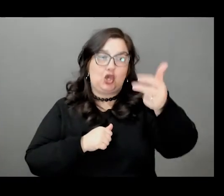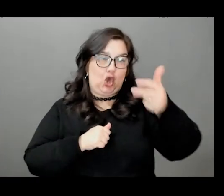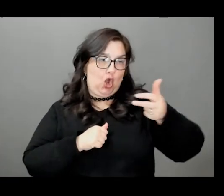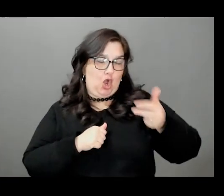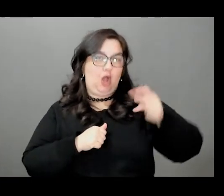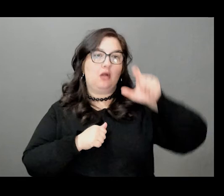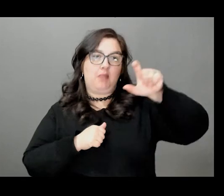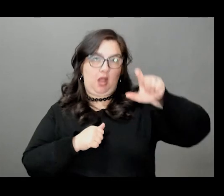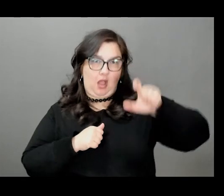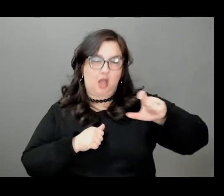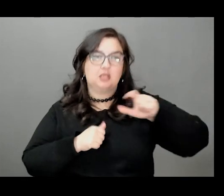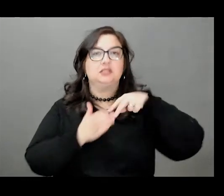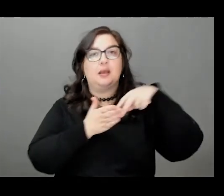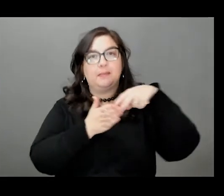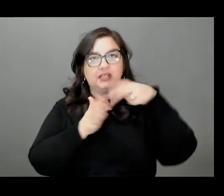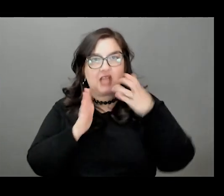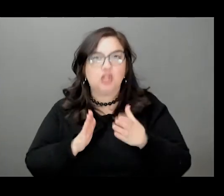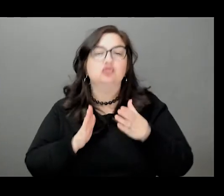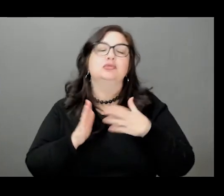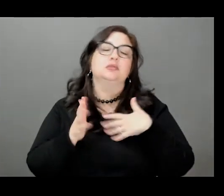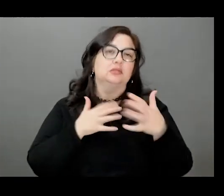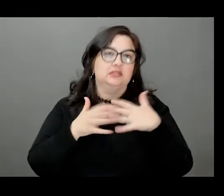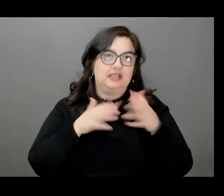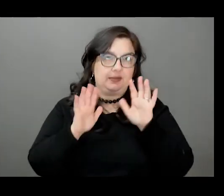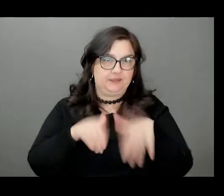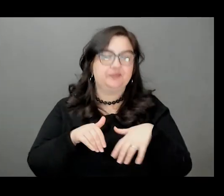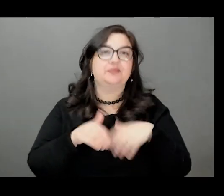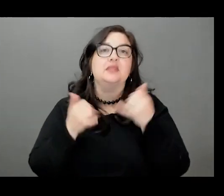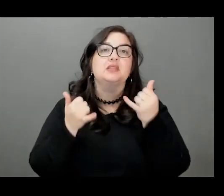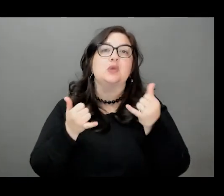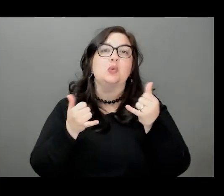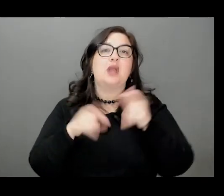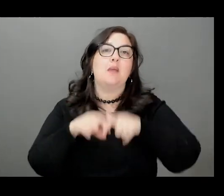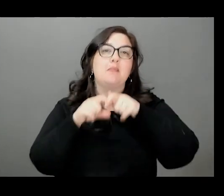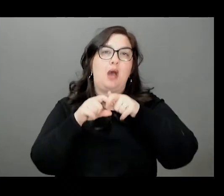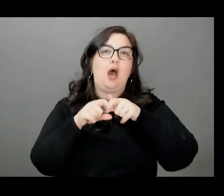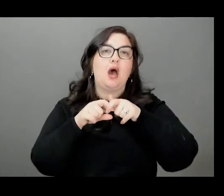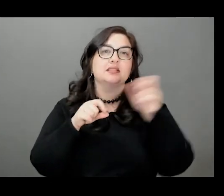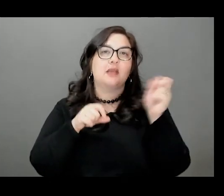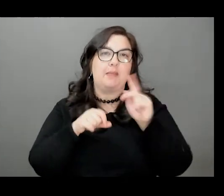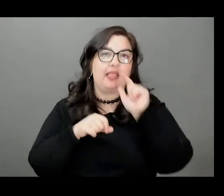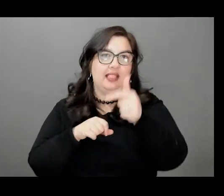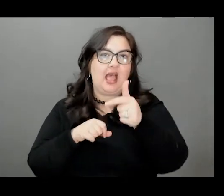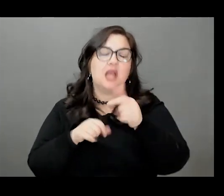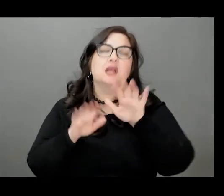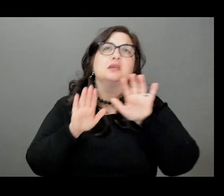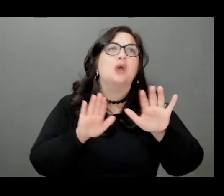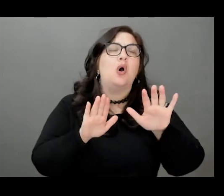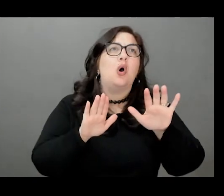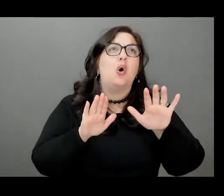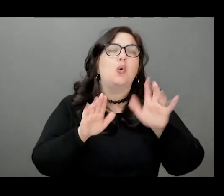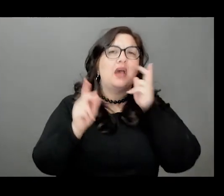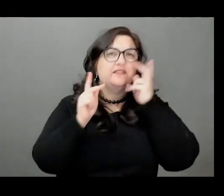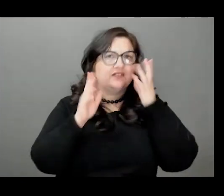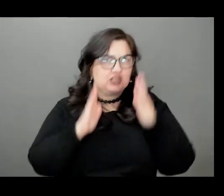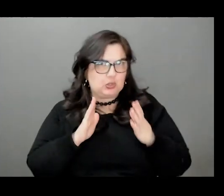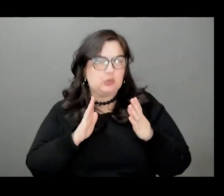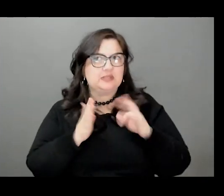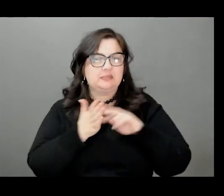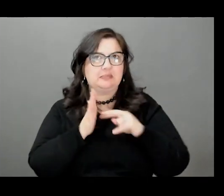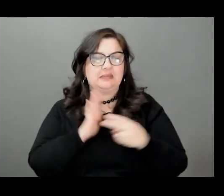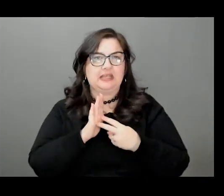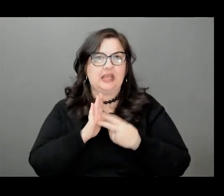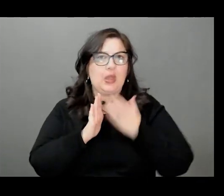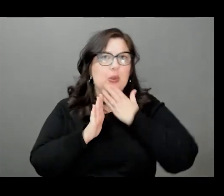customers can see. So this image now have cars, like bounding boxes and cars, pedestrians and whatnot. So I'm going to do a stop and resume later. Yeah, so Manish, for